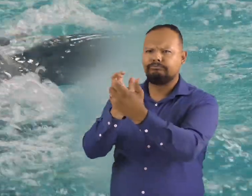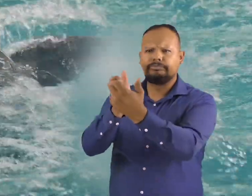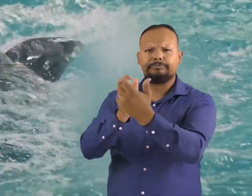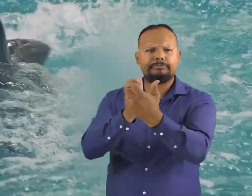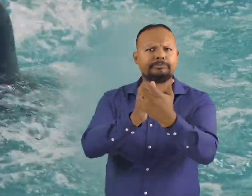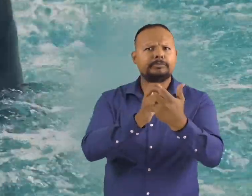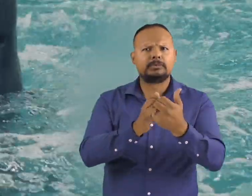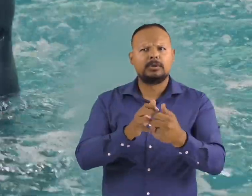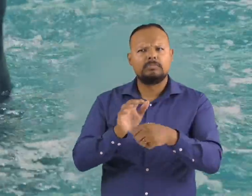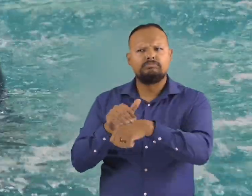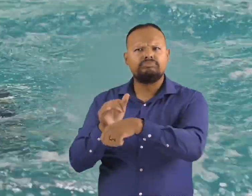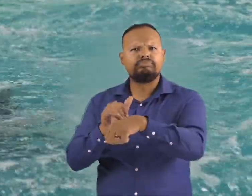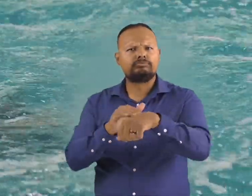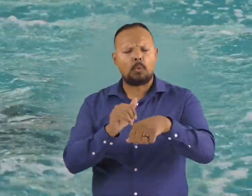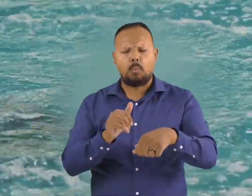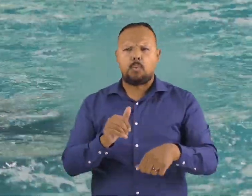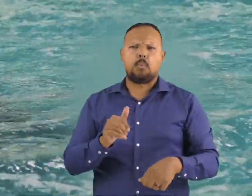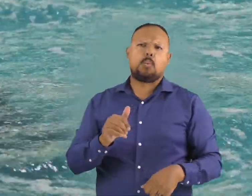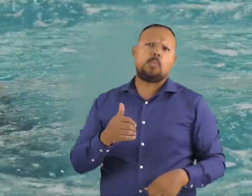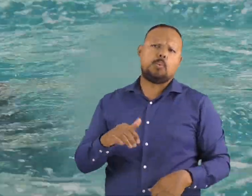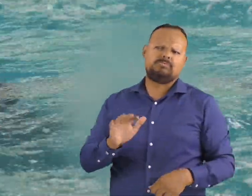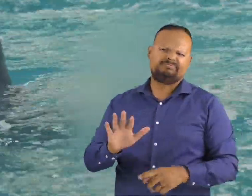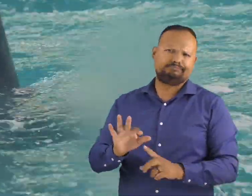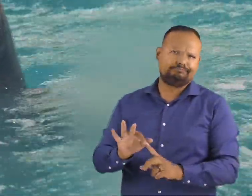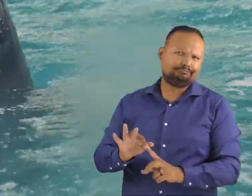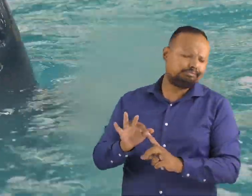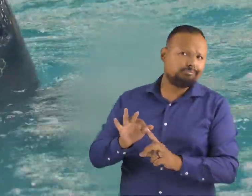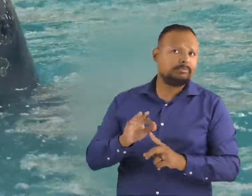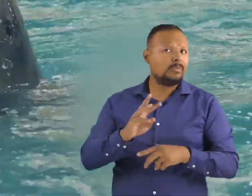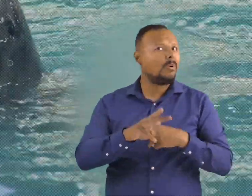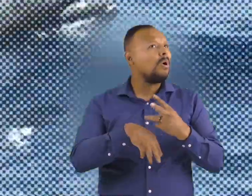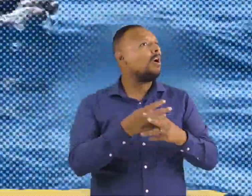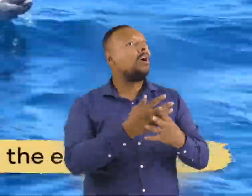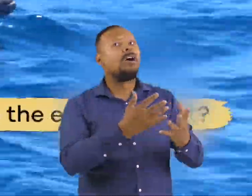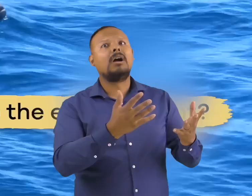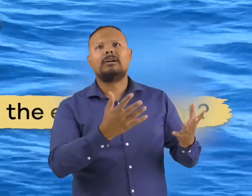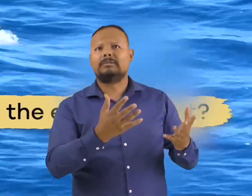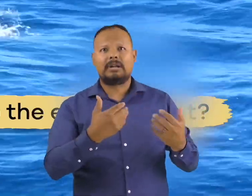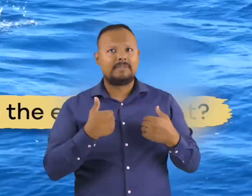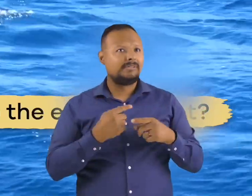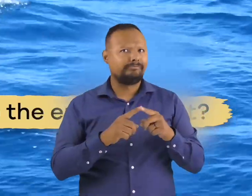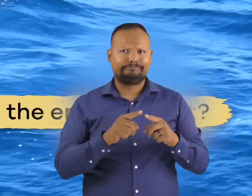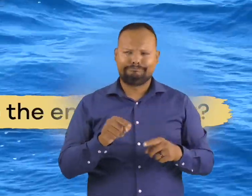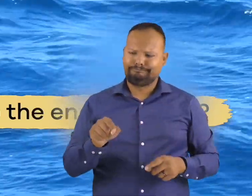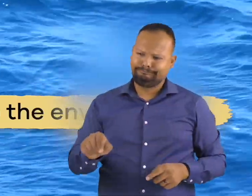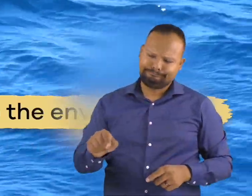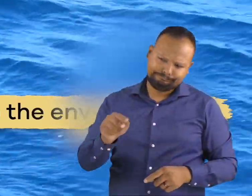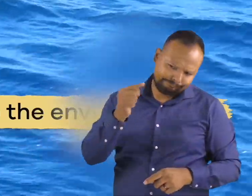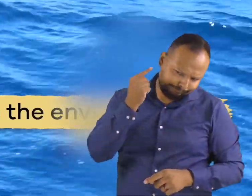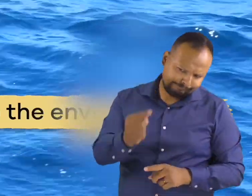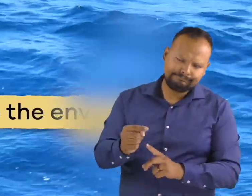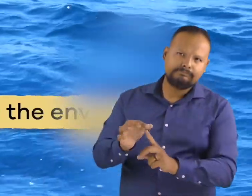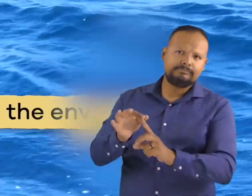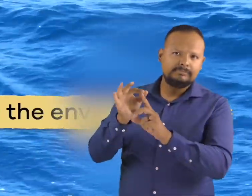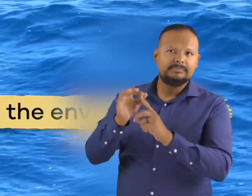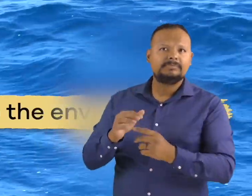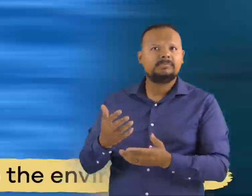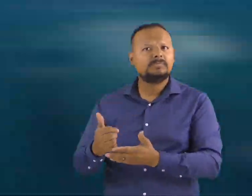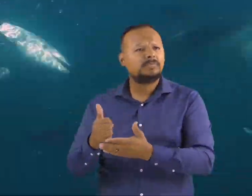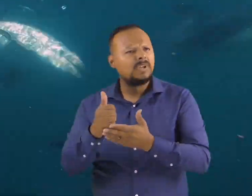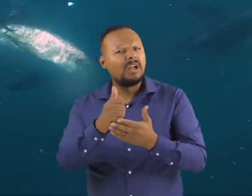This makes dolphins highly unique in the animal world. Why are dolphins important to the environment?